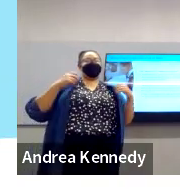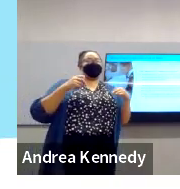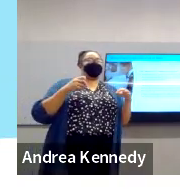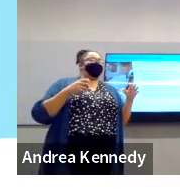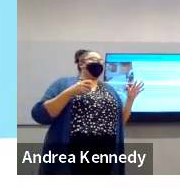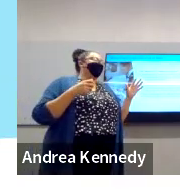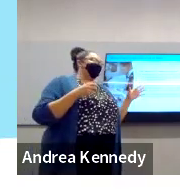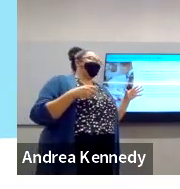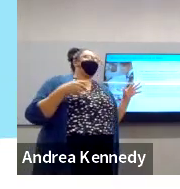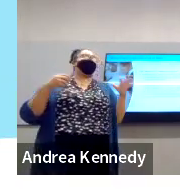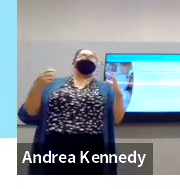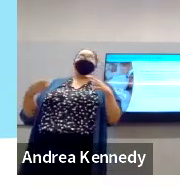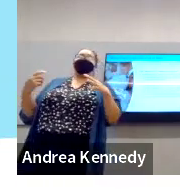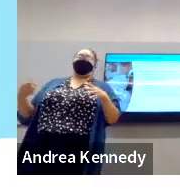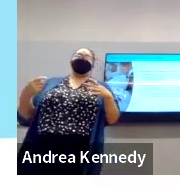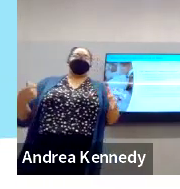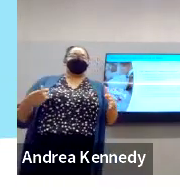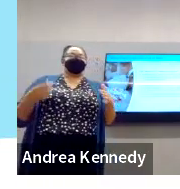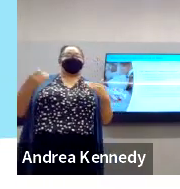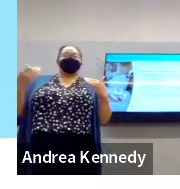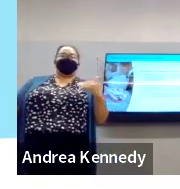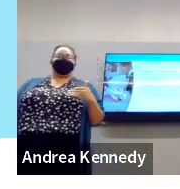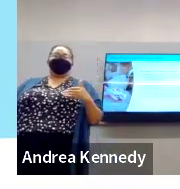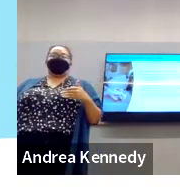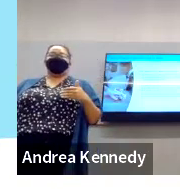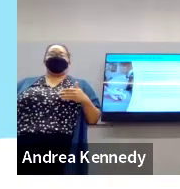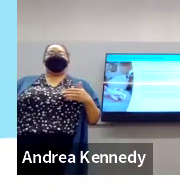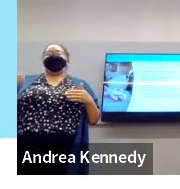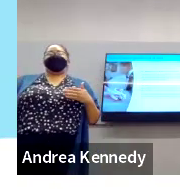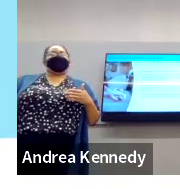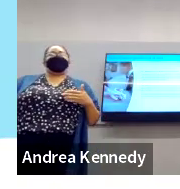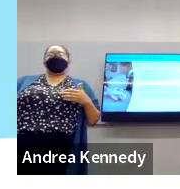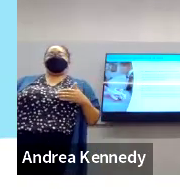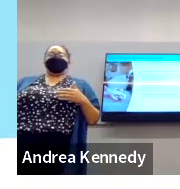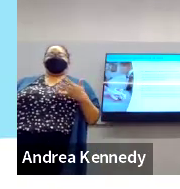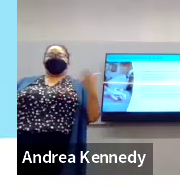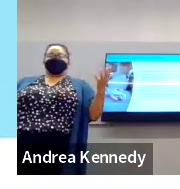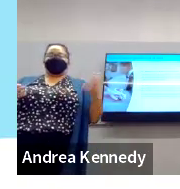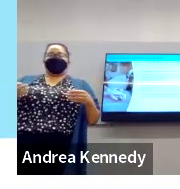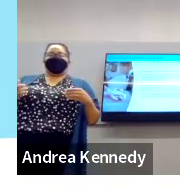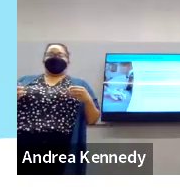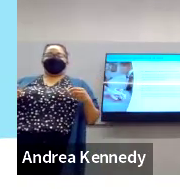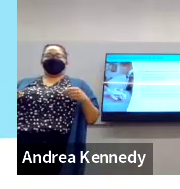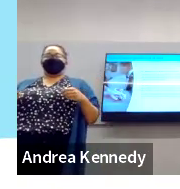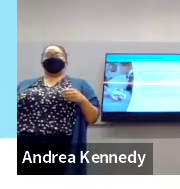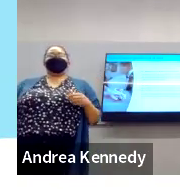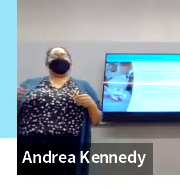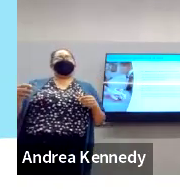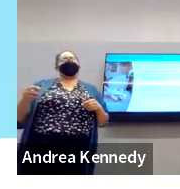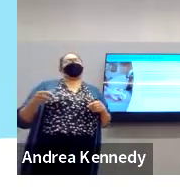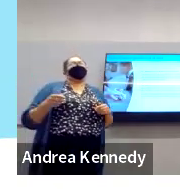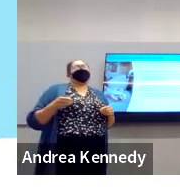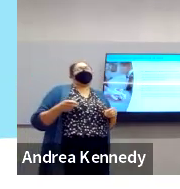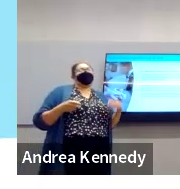then tenants would still be responsible for paying any type of utilities, again, as we've sort